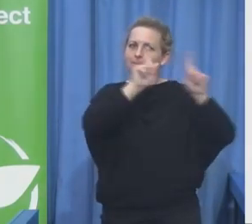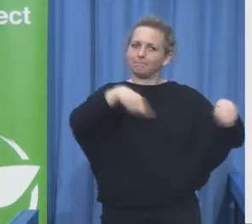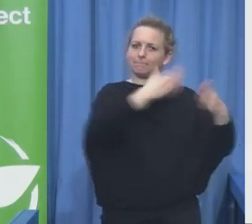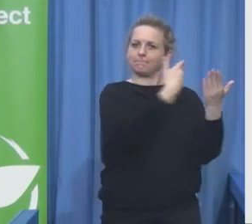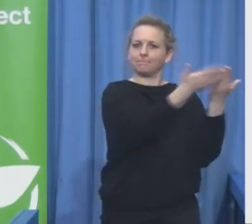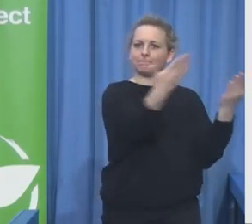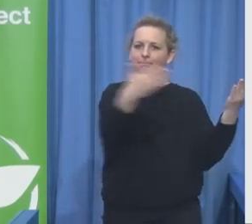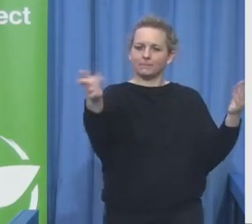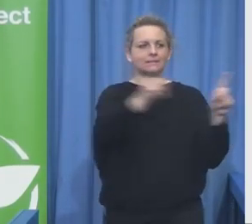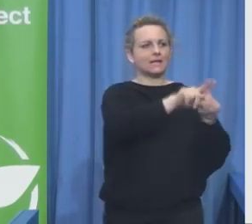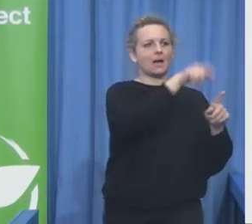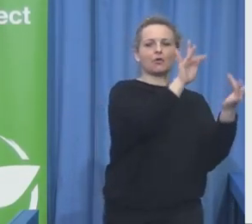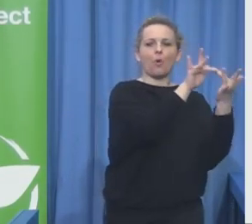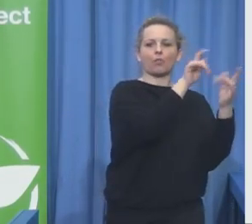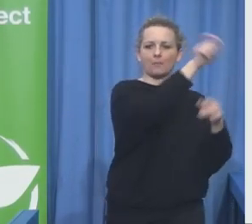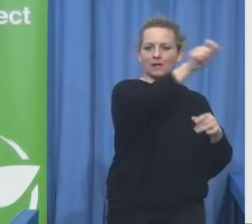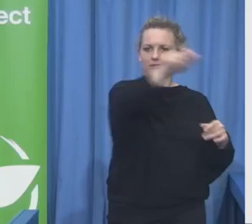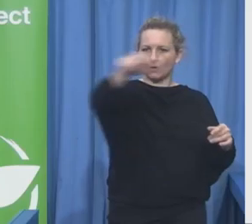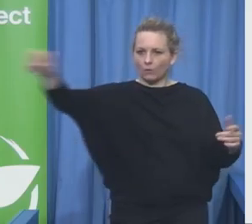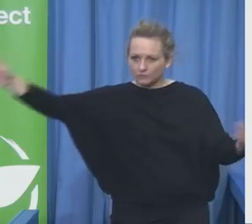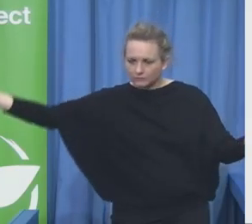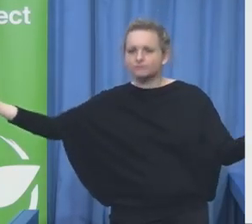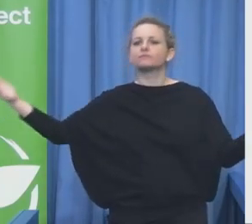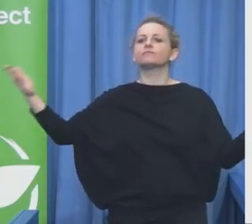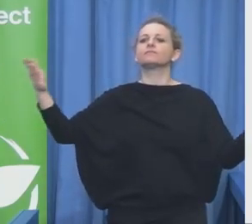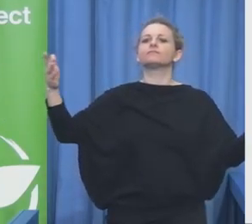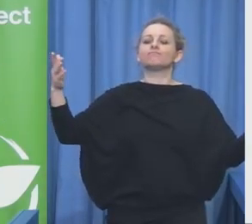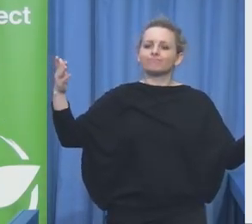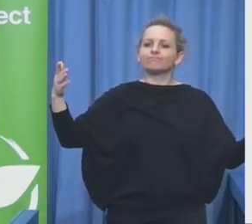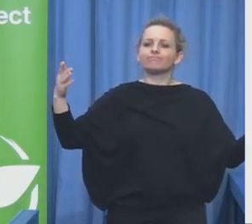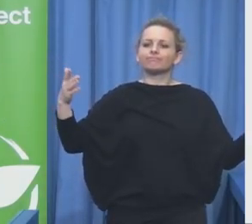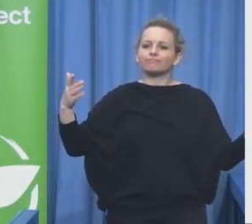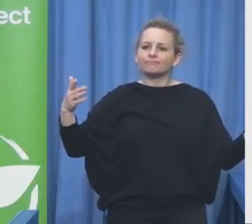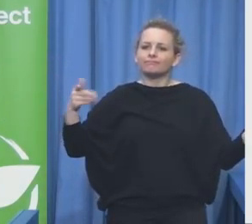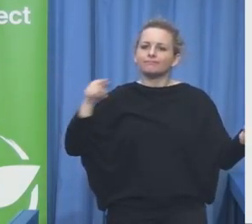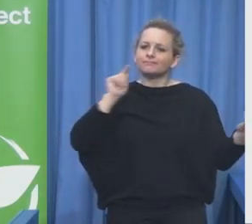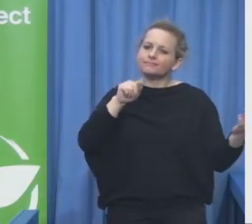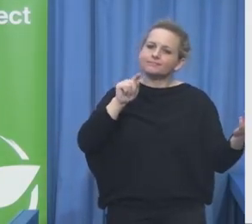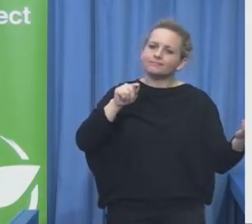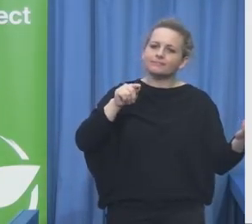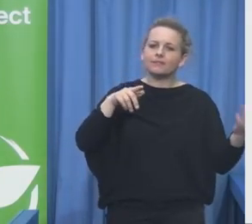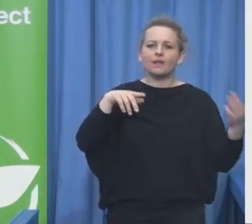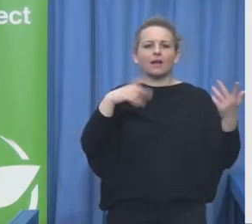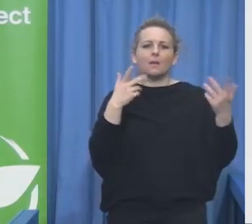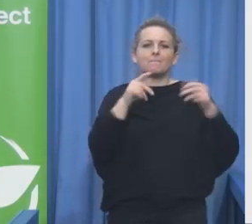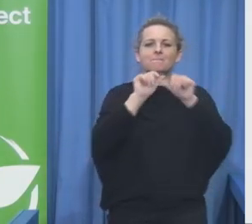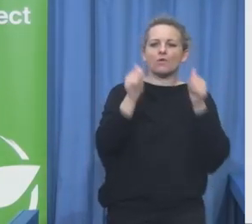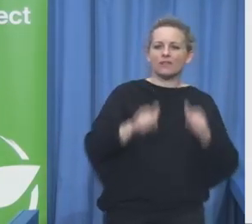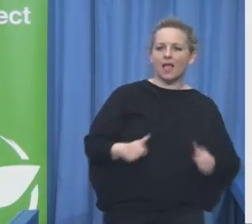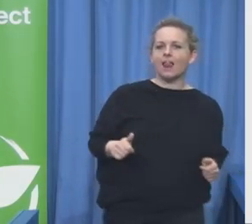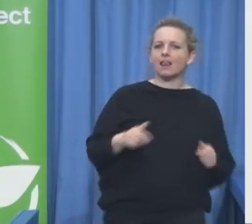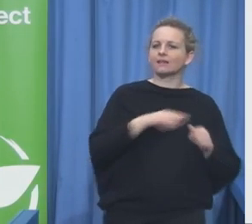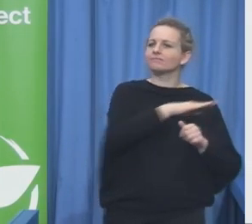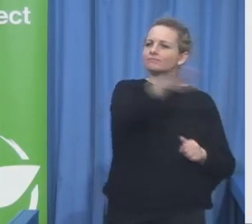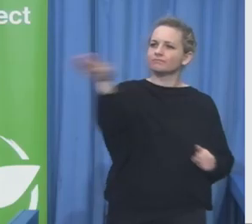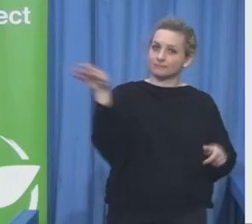organization. But this way, everything is documented every step of the way. It is consistent and it is